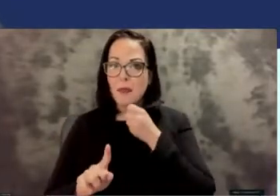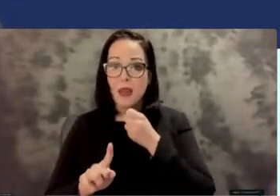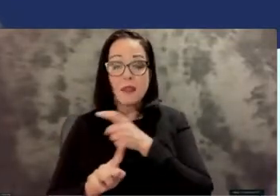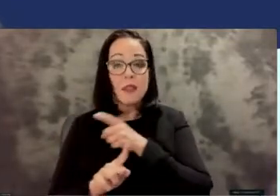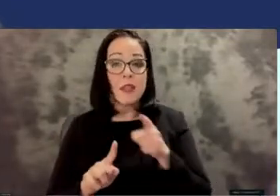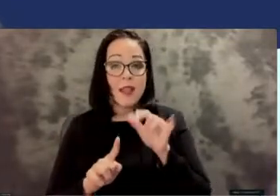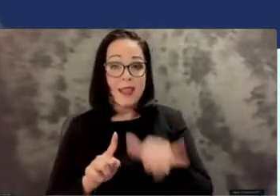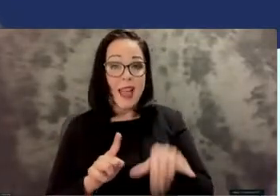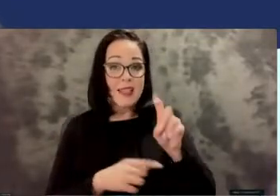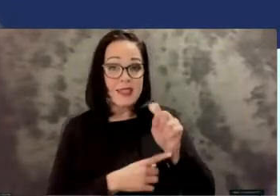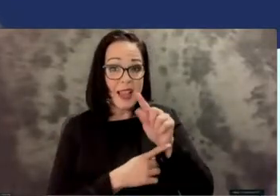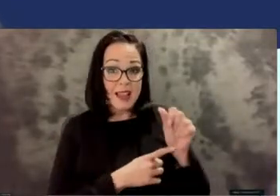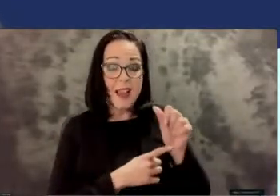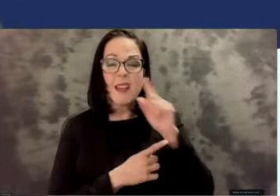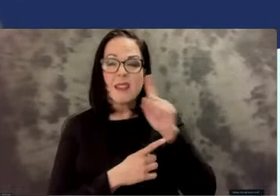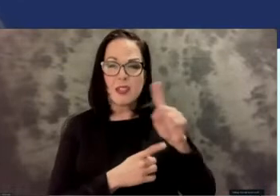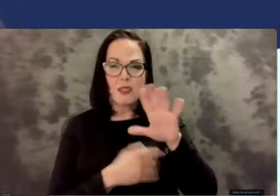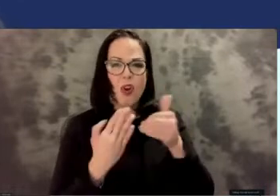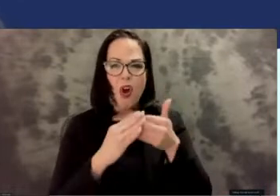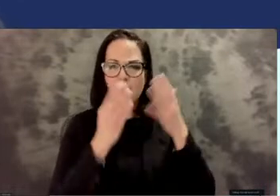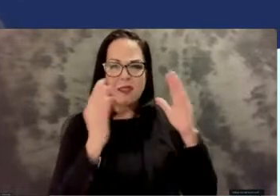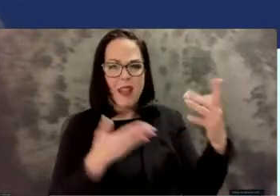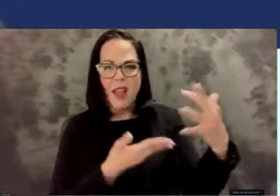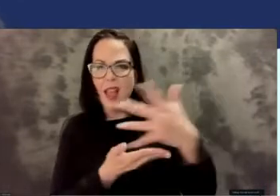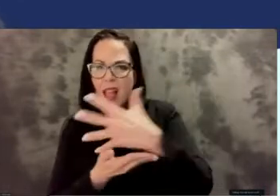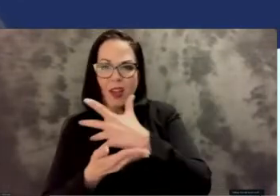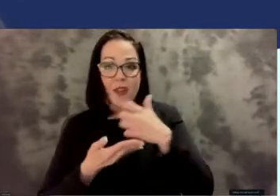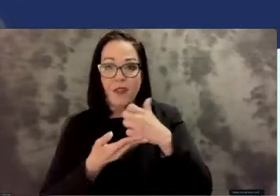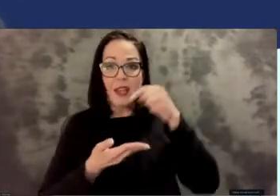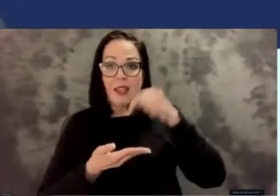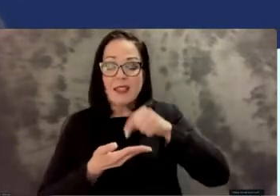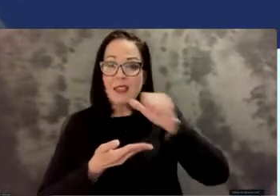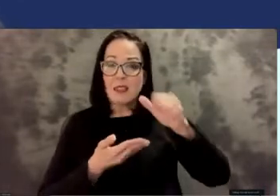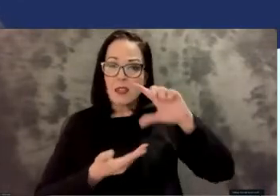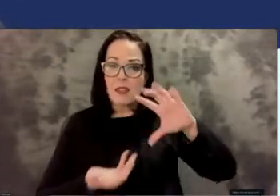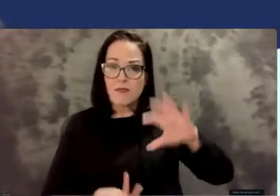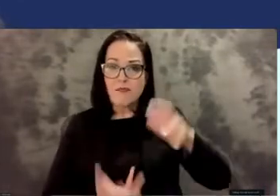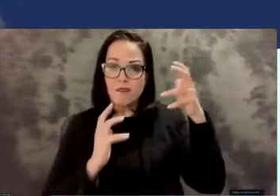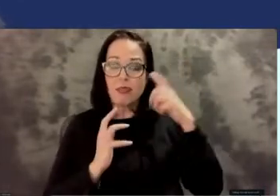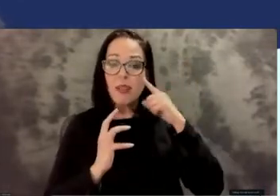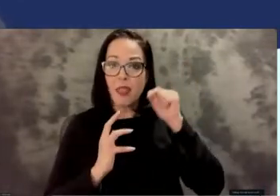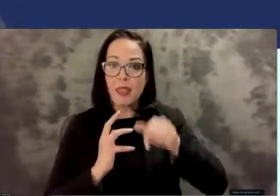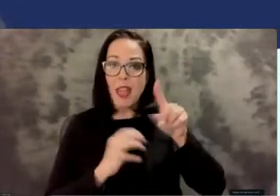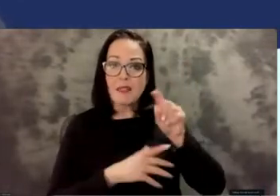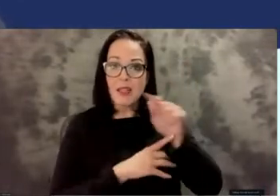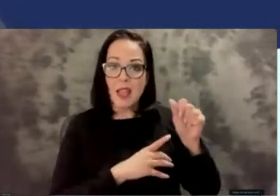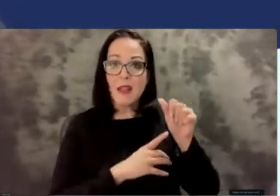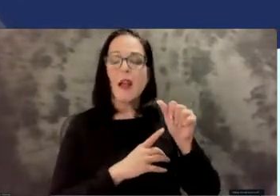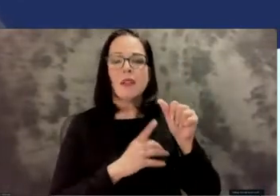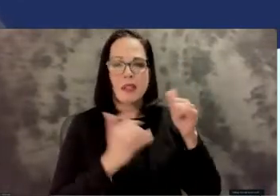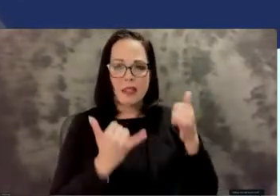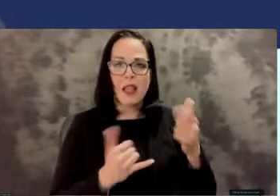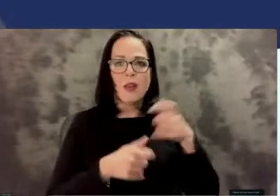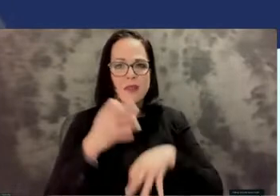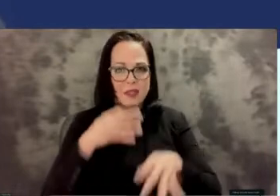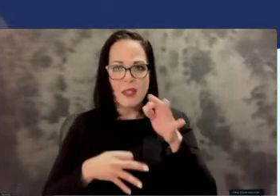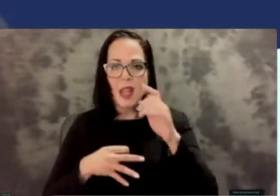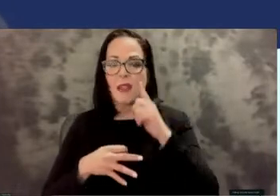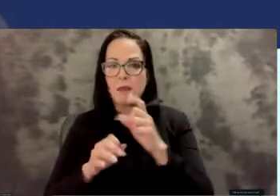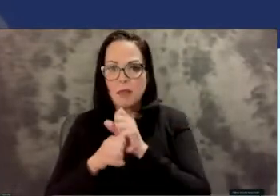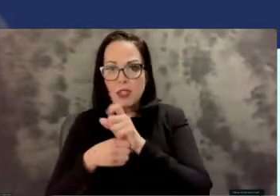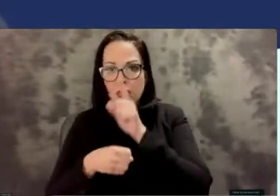complete disaggregated and intersectional data that are necessary to guide a data-driven approach that will enable health